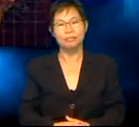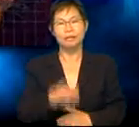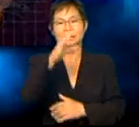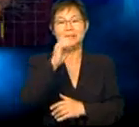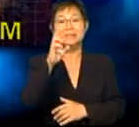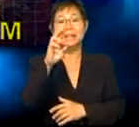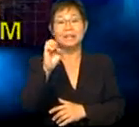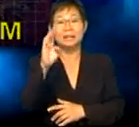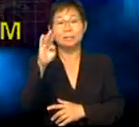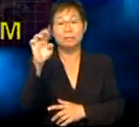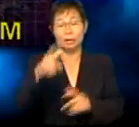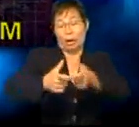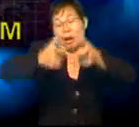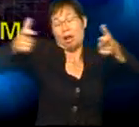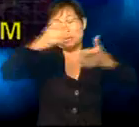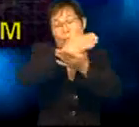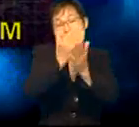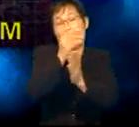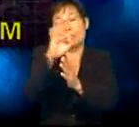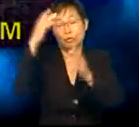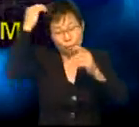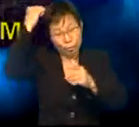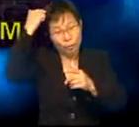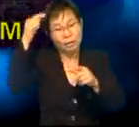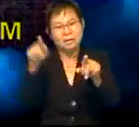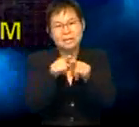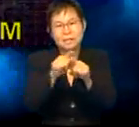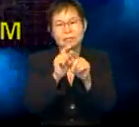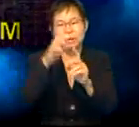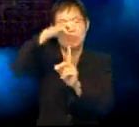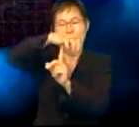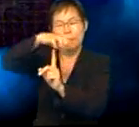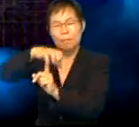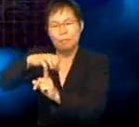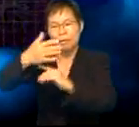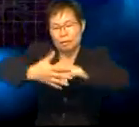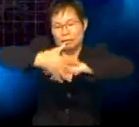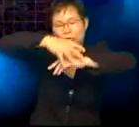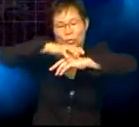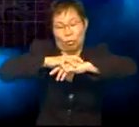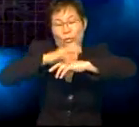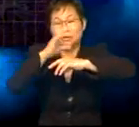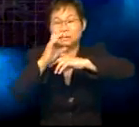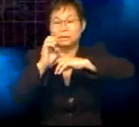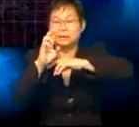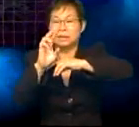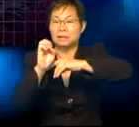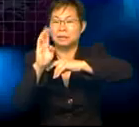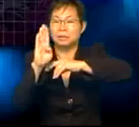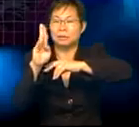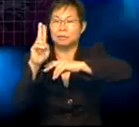The cerebrum is the largest part of the brain, rather like a mushroom cap covering its stalk. It makes up